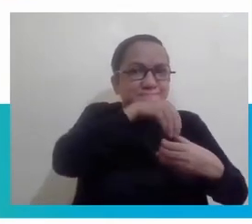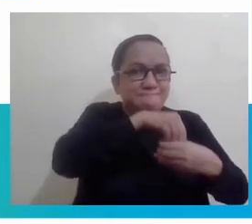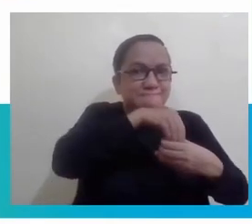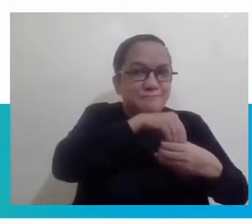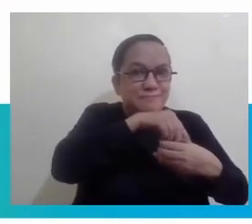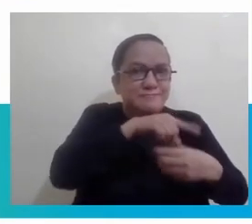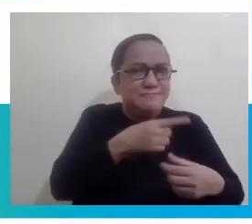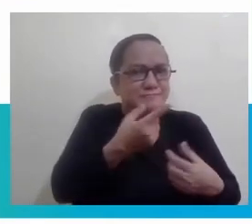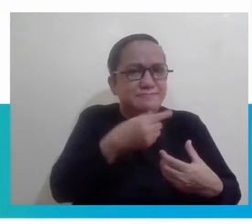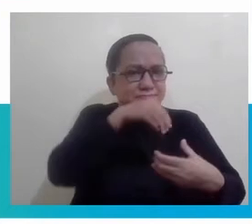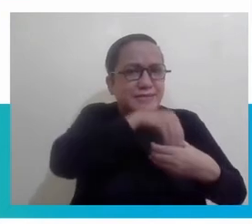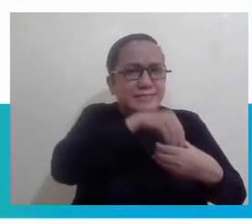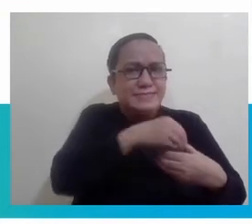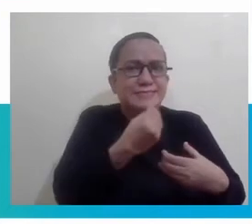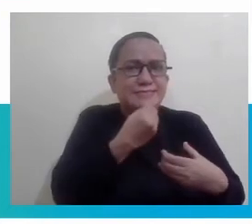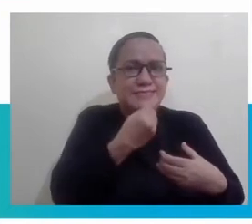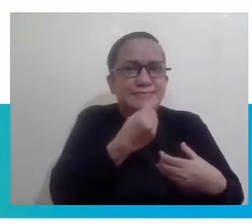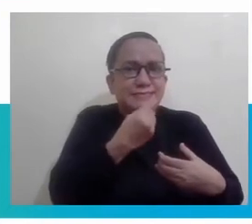COVID-19.